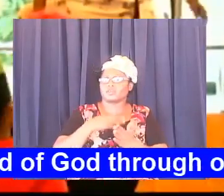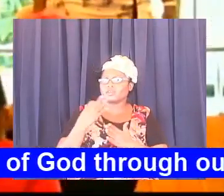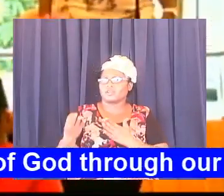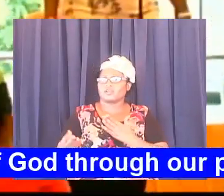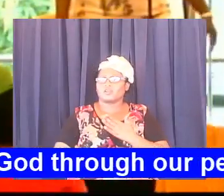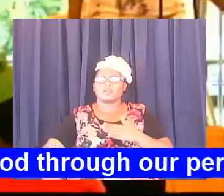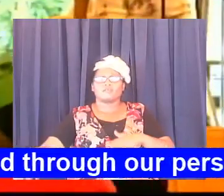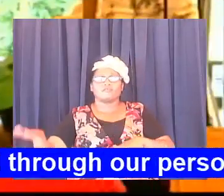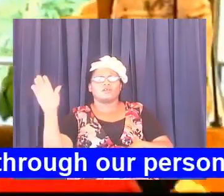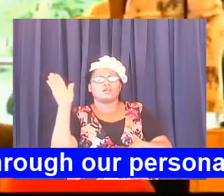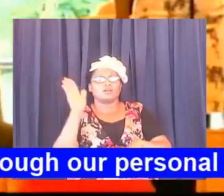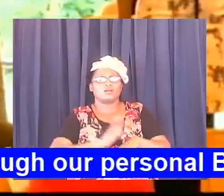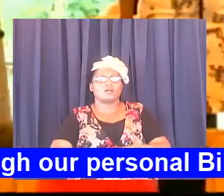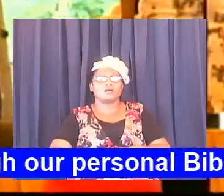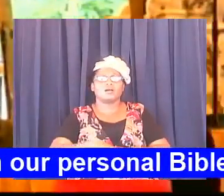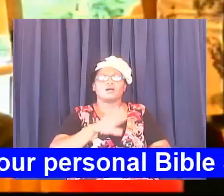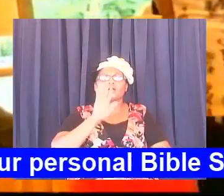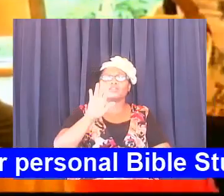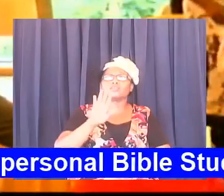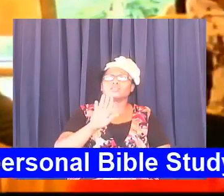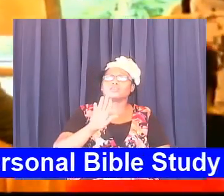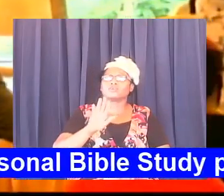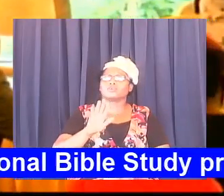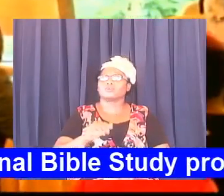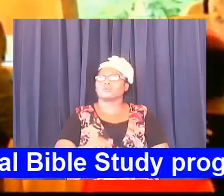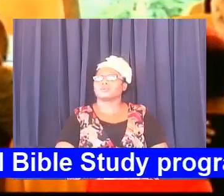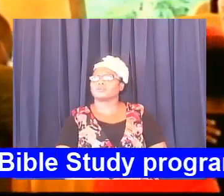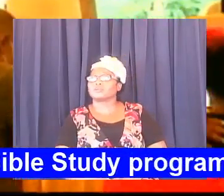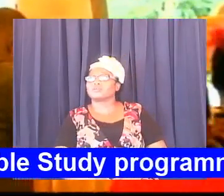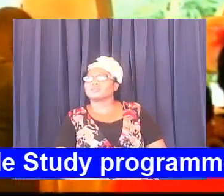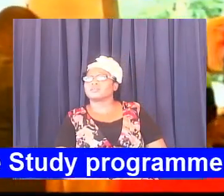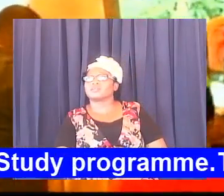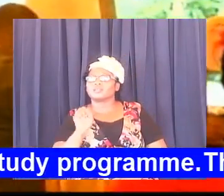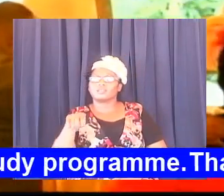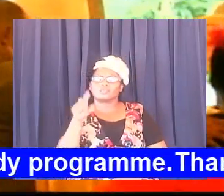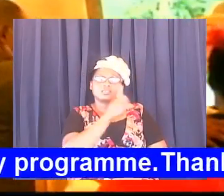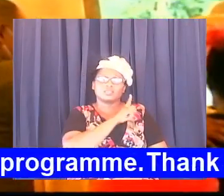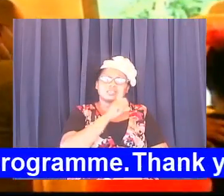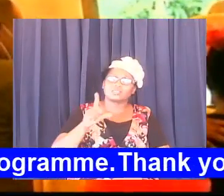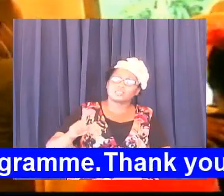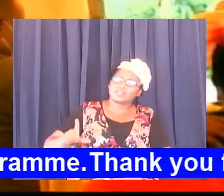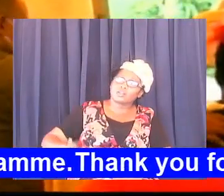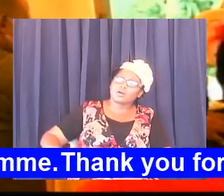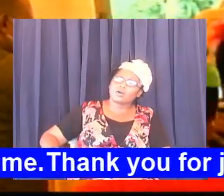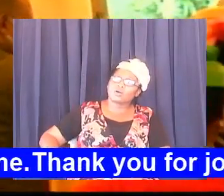behalf. Thank you, Jesus. Yes, Lord.